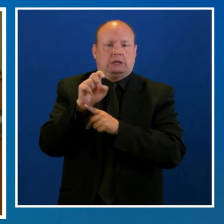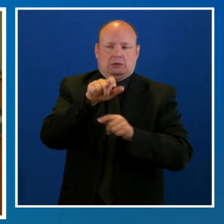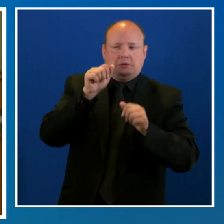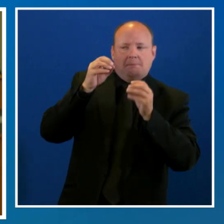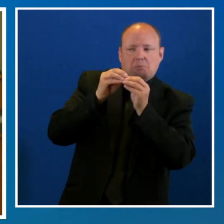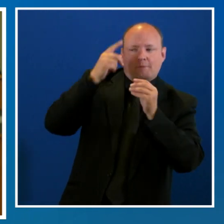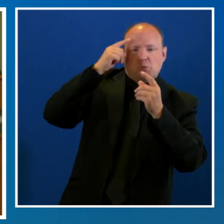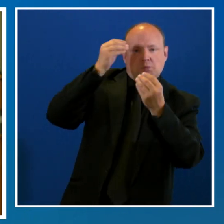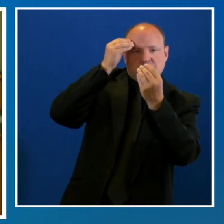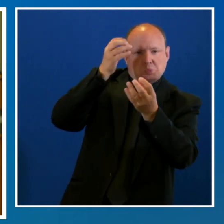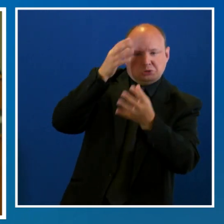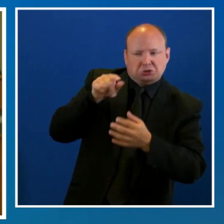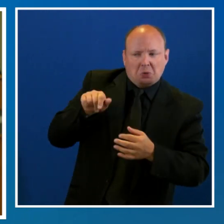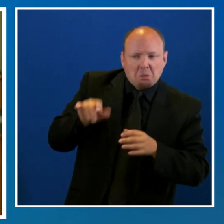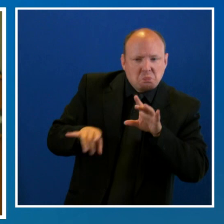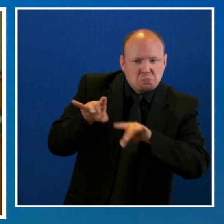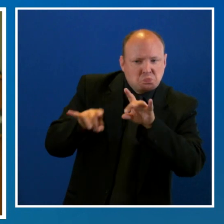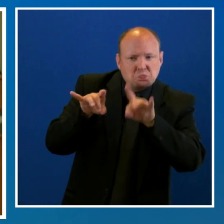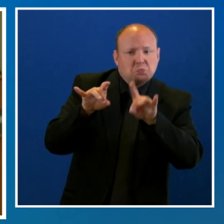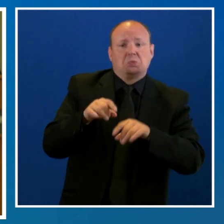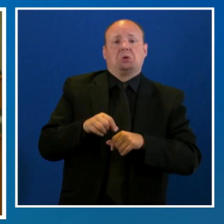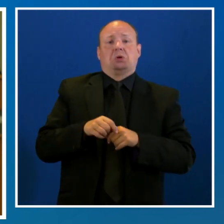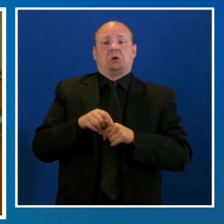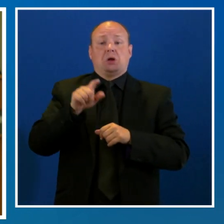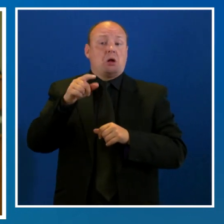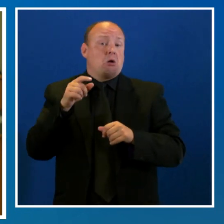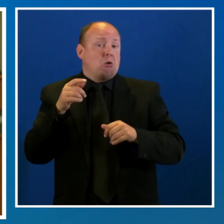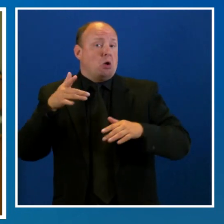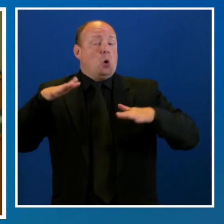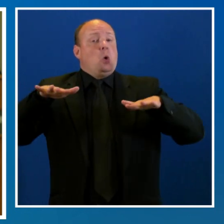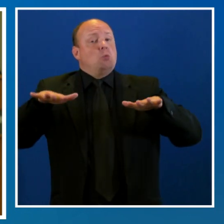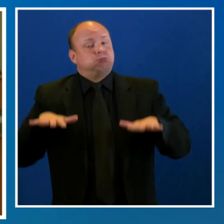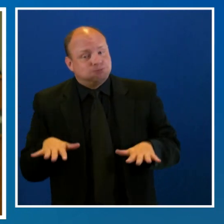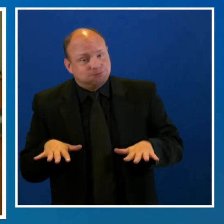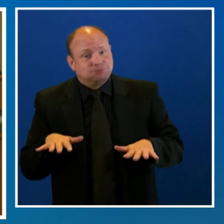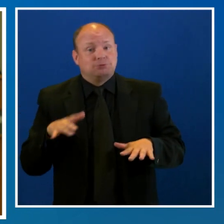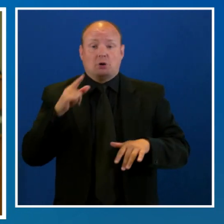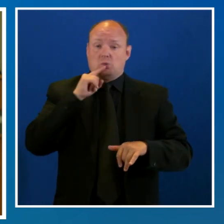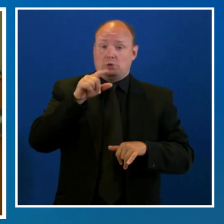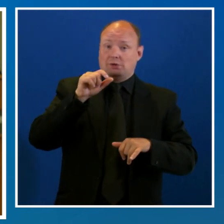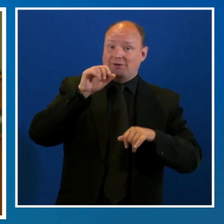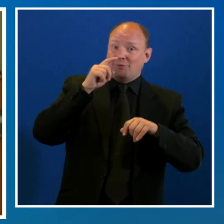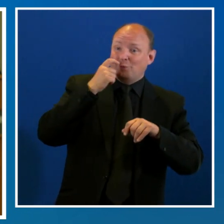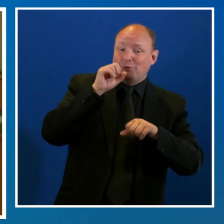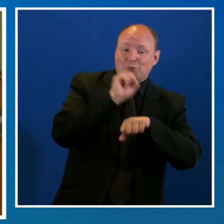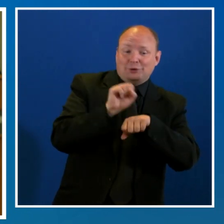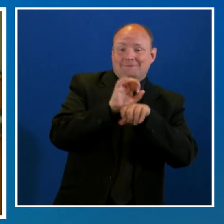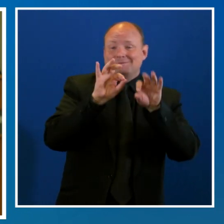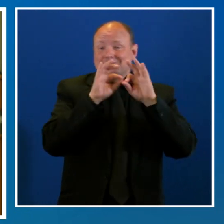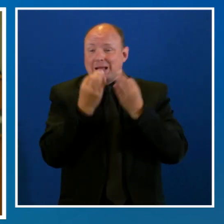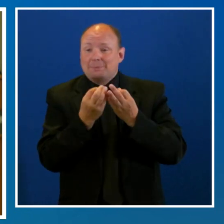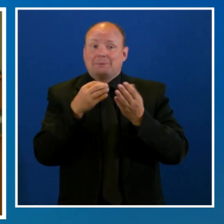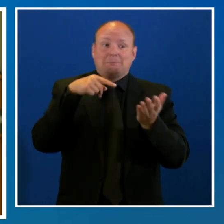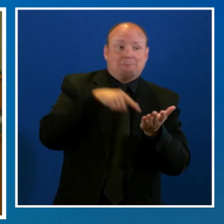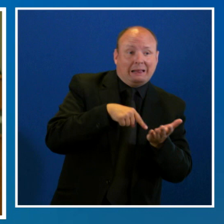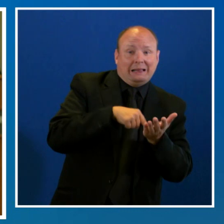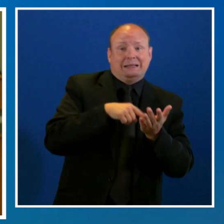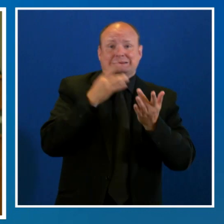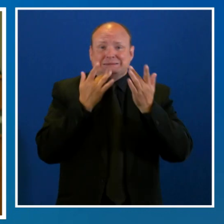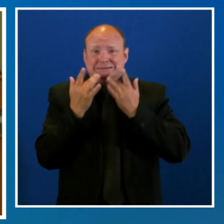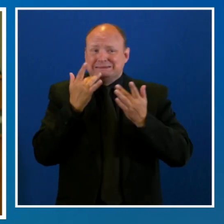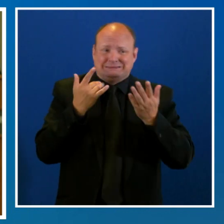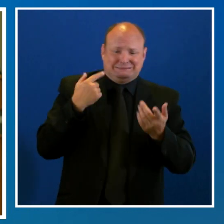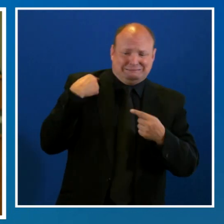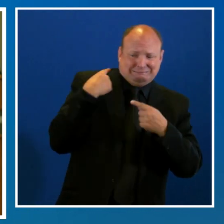some relief is here for hardworking families striving to cover living expenses and pay bills in the wake of the